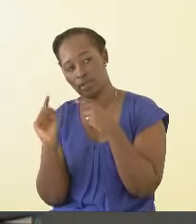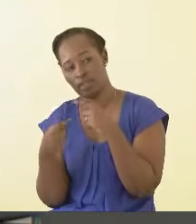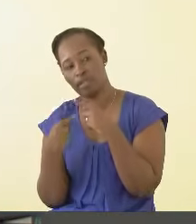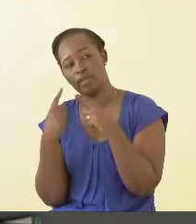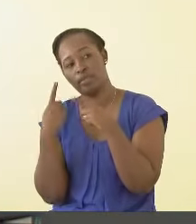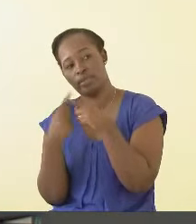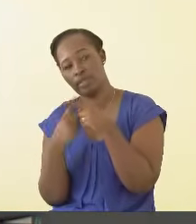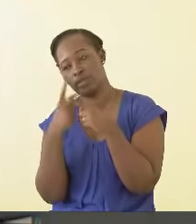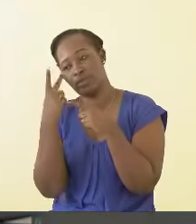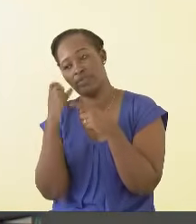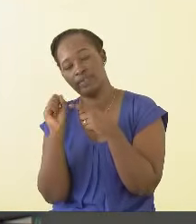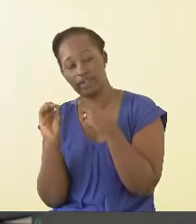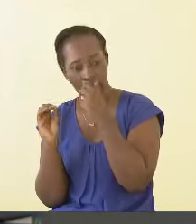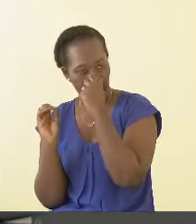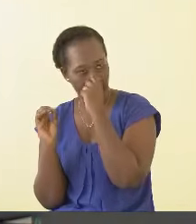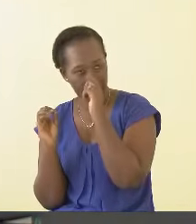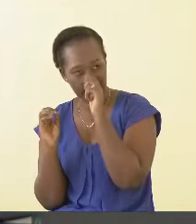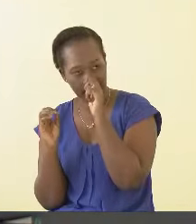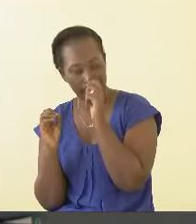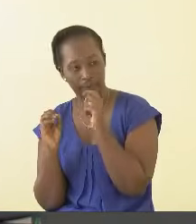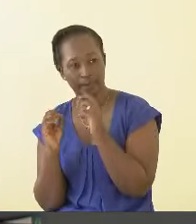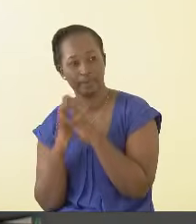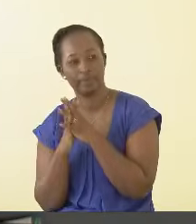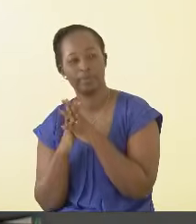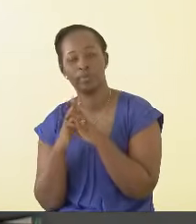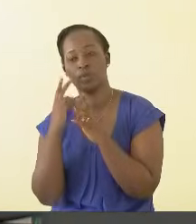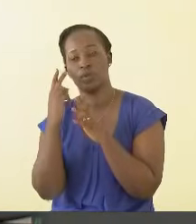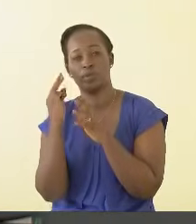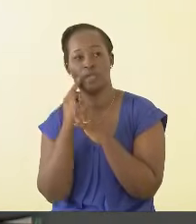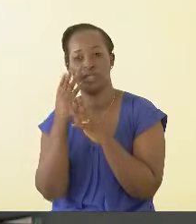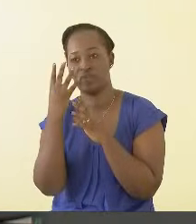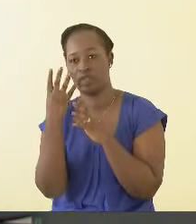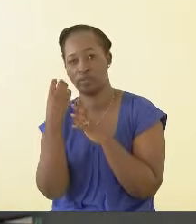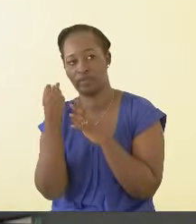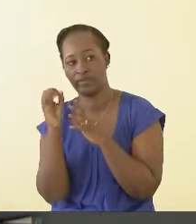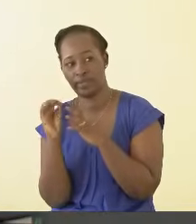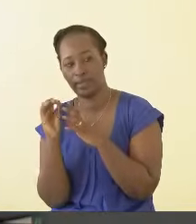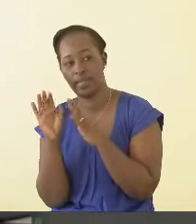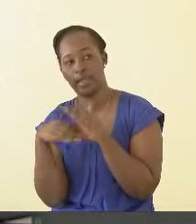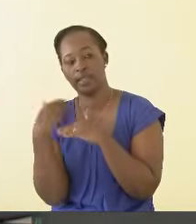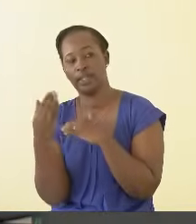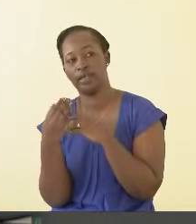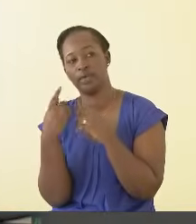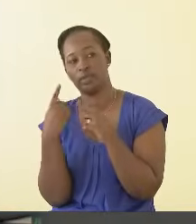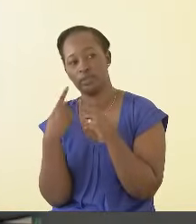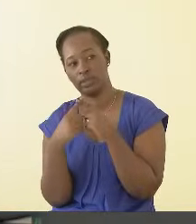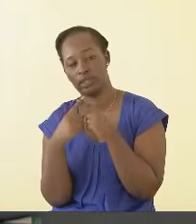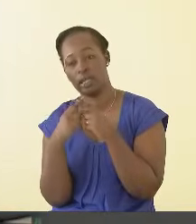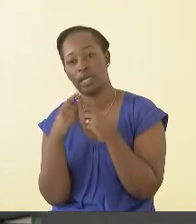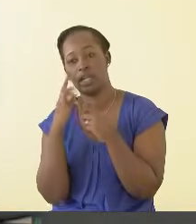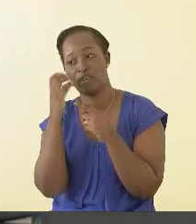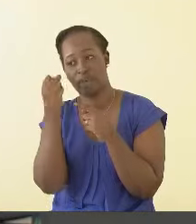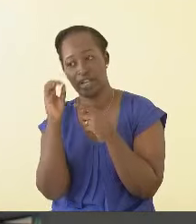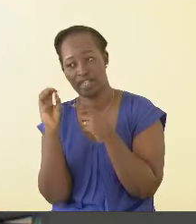2,200,000. When you add 250, that is 2,450,000. Then